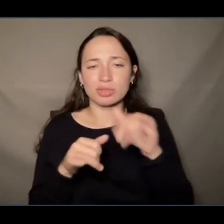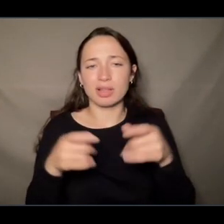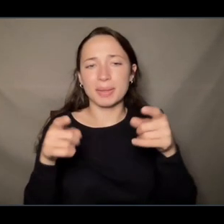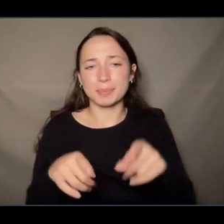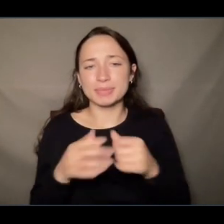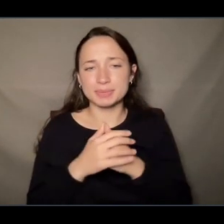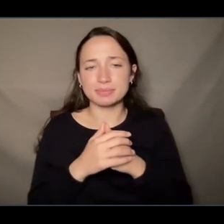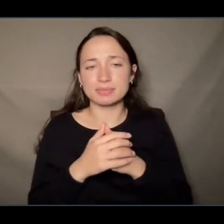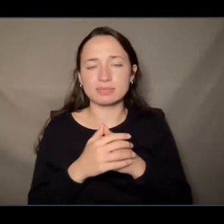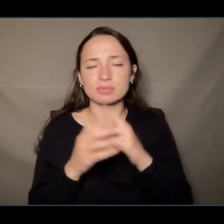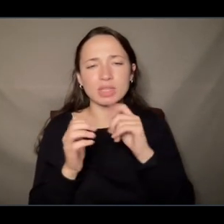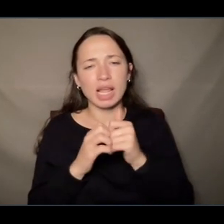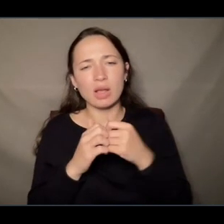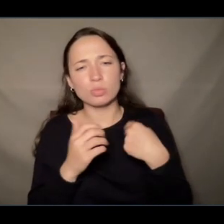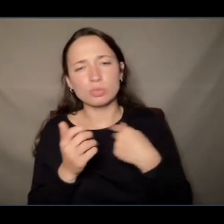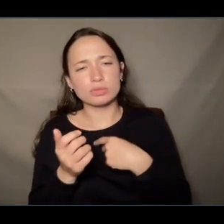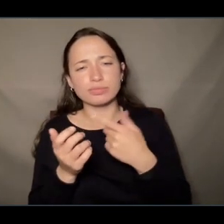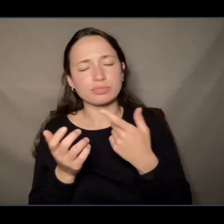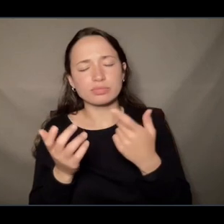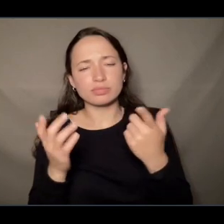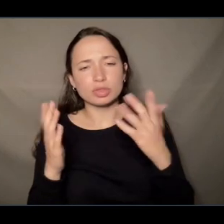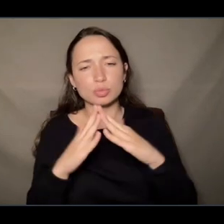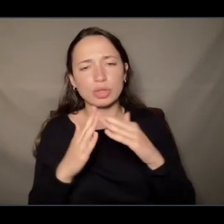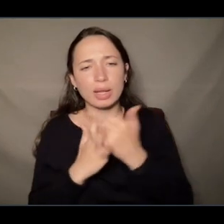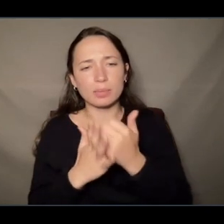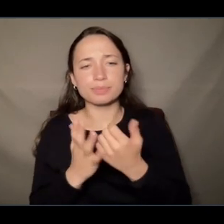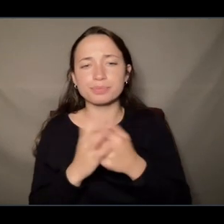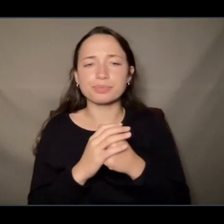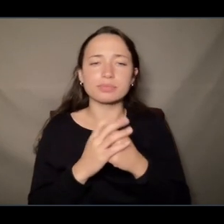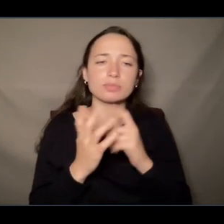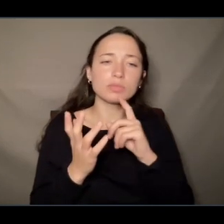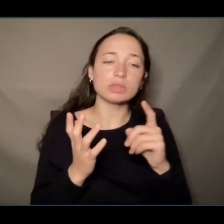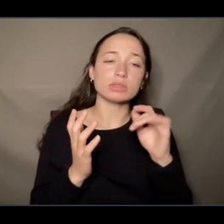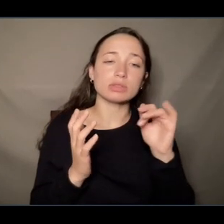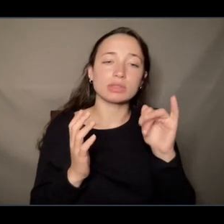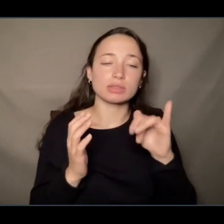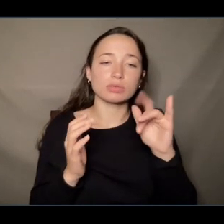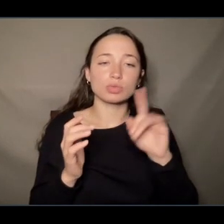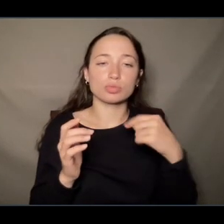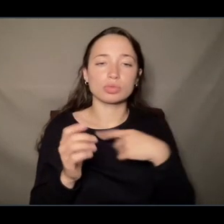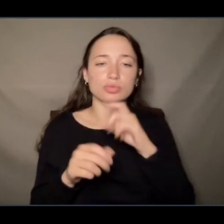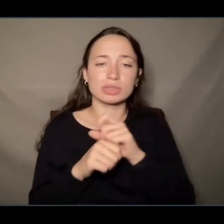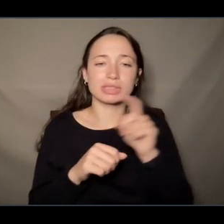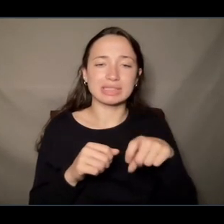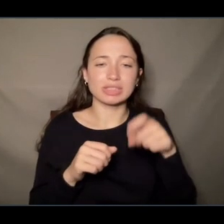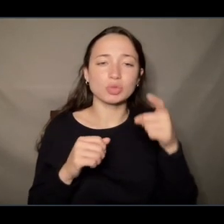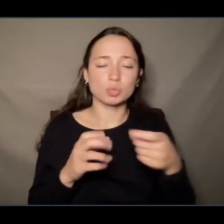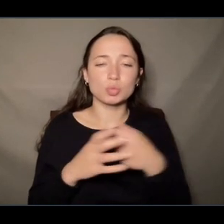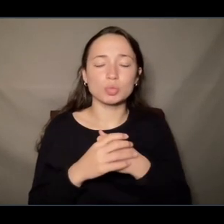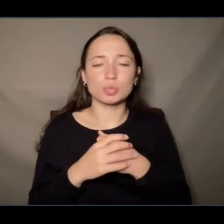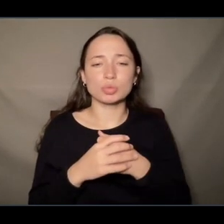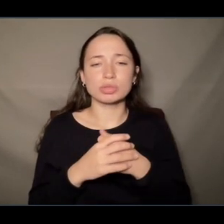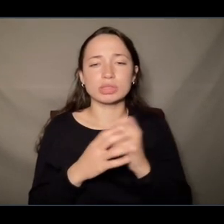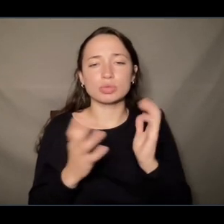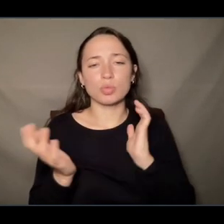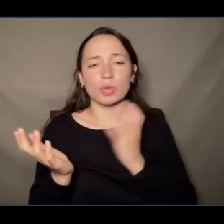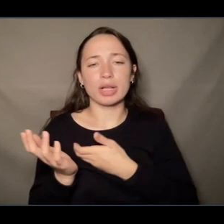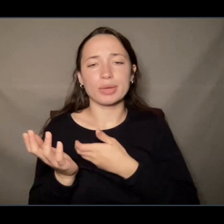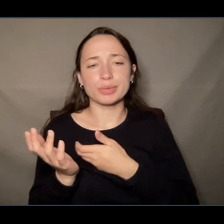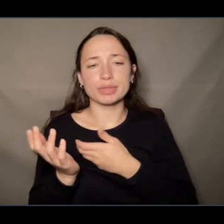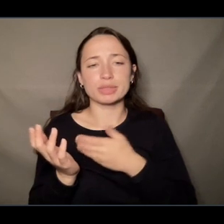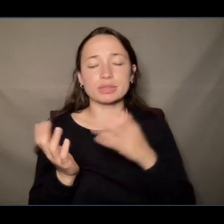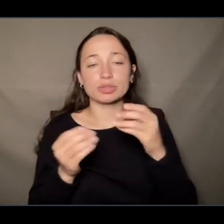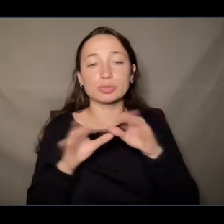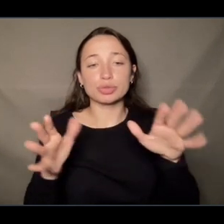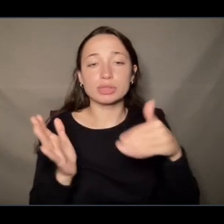happen. So now, how can the community help? I mean, that's where we really need you. So